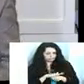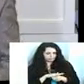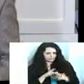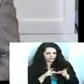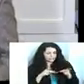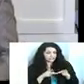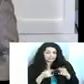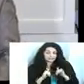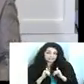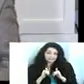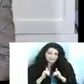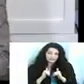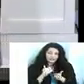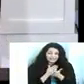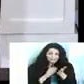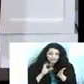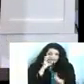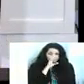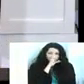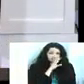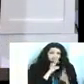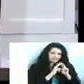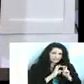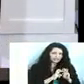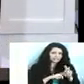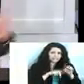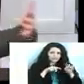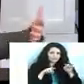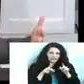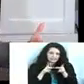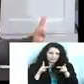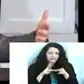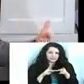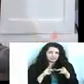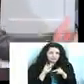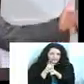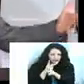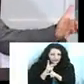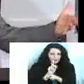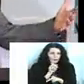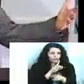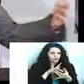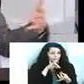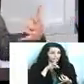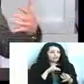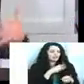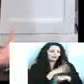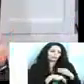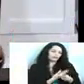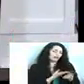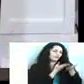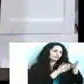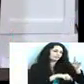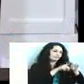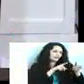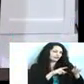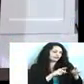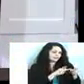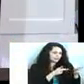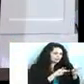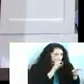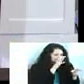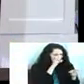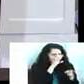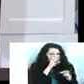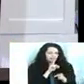truth, searching in many, many different places. Our world offers us numerous places to find truth. And